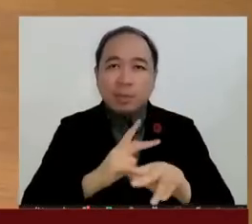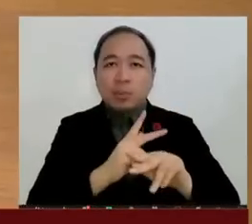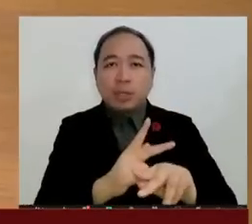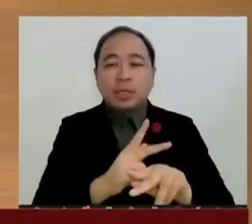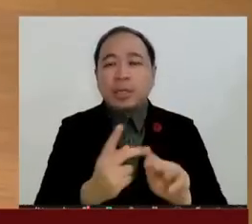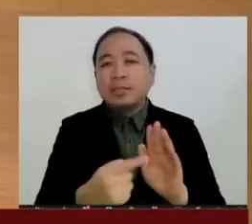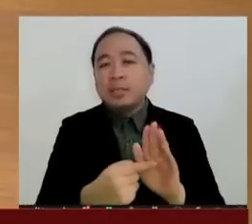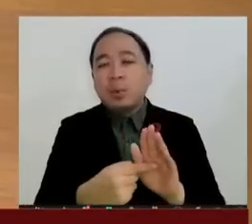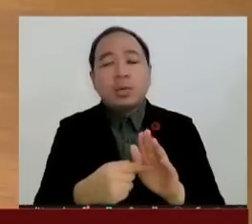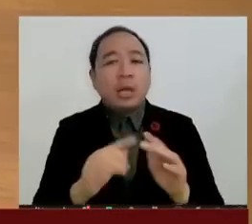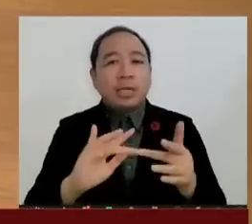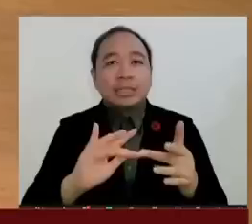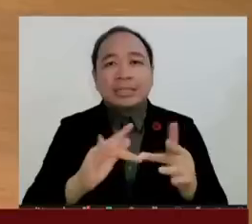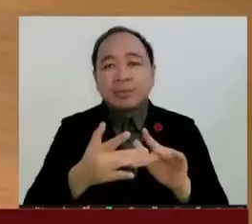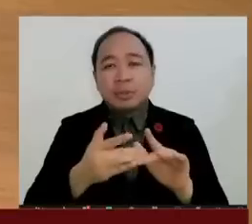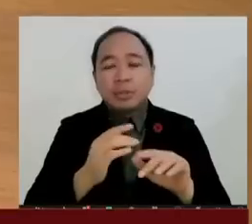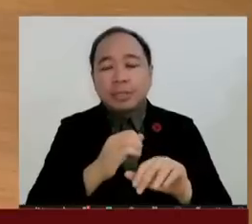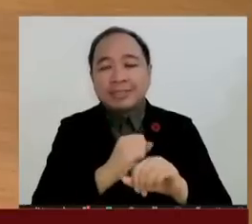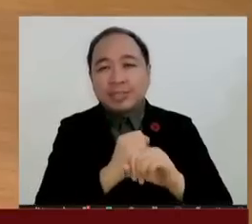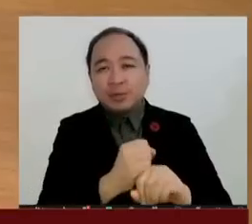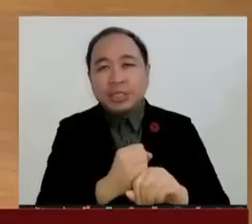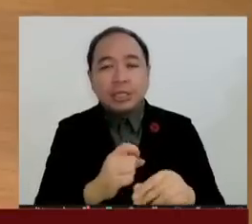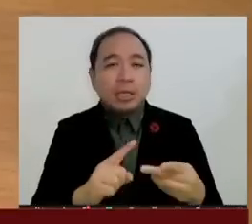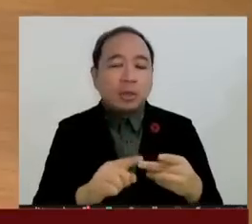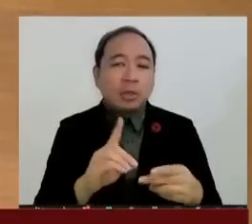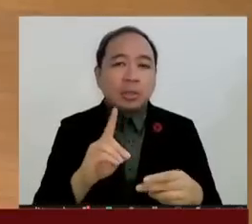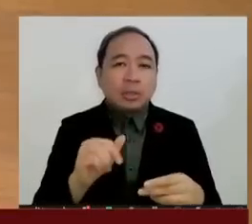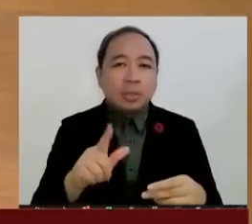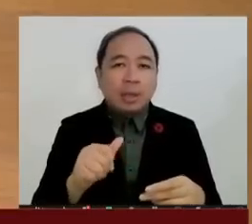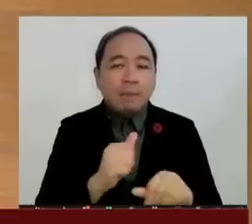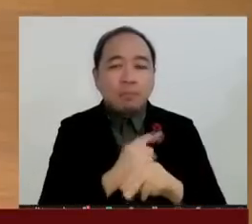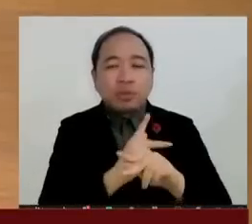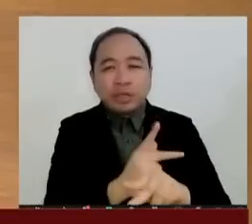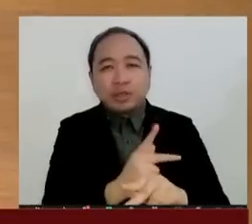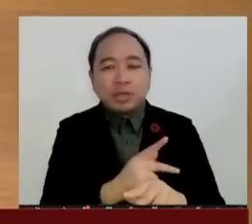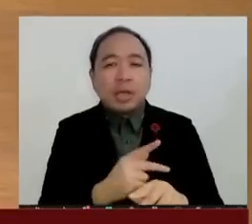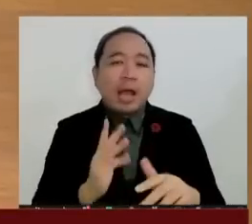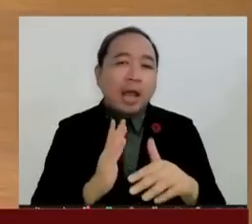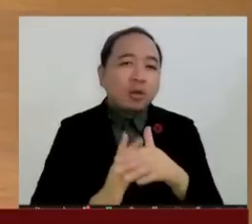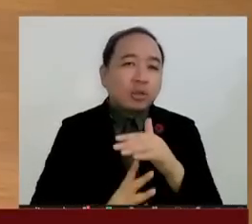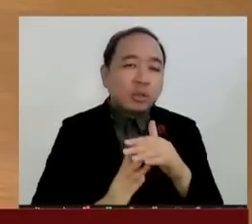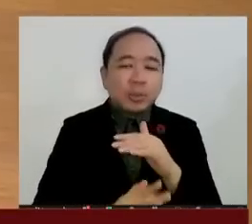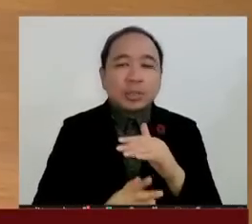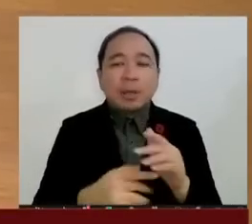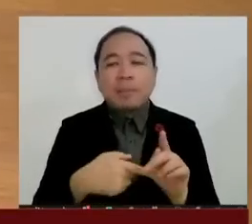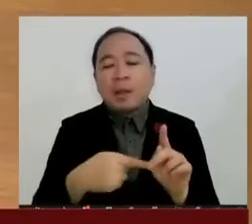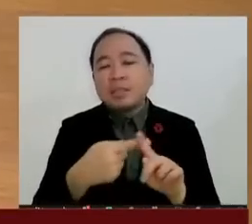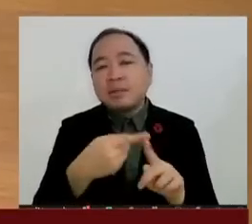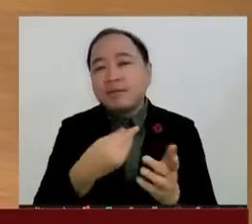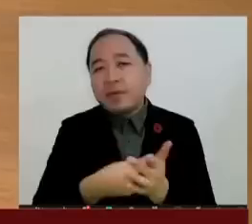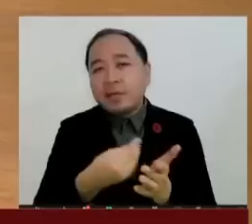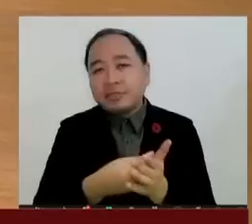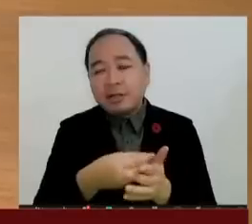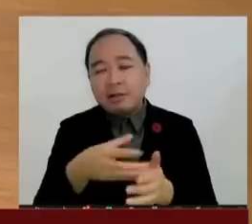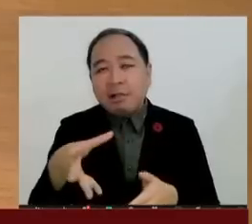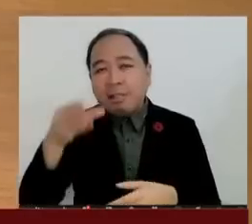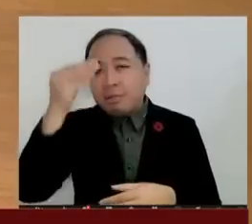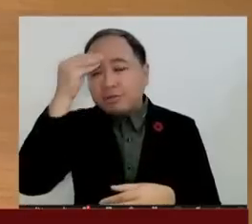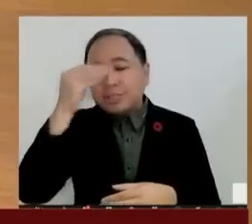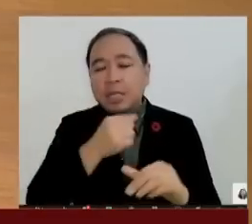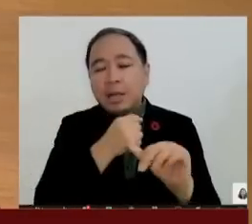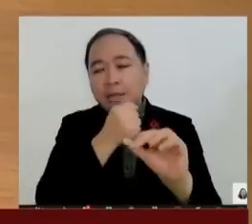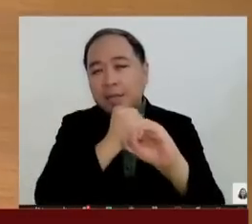cybersecurity, data privacy, consumer complaint mechanisms, and financial literacy campaigns. The training is